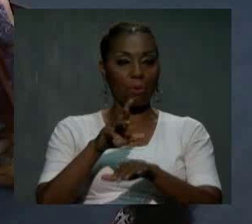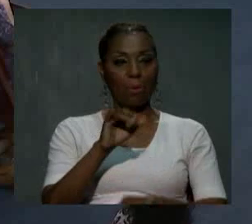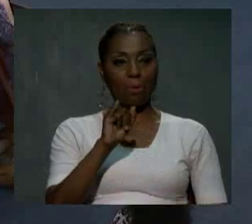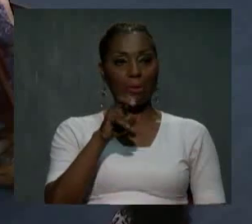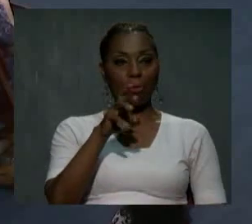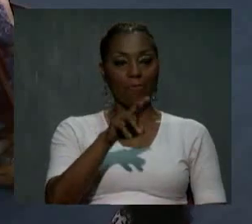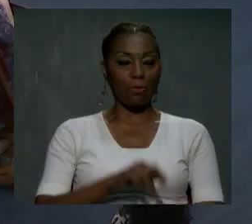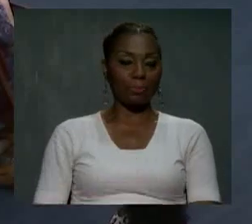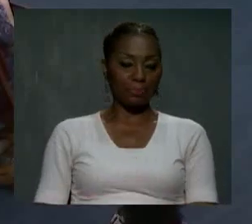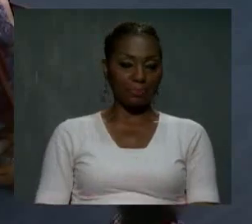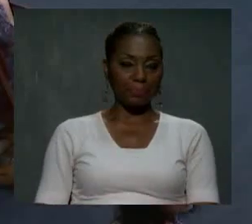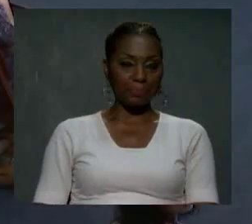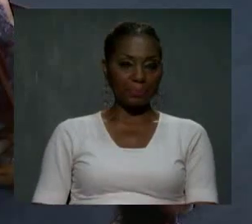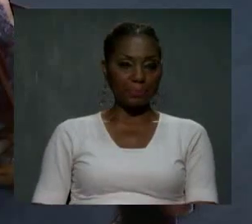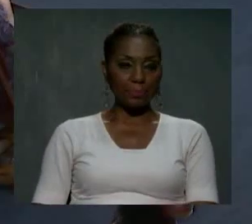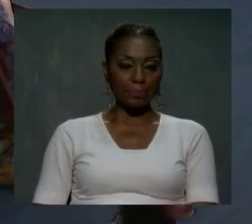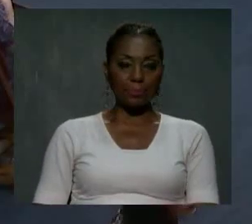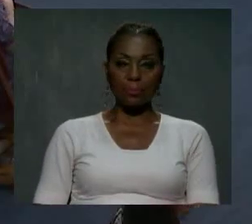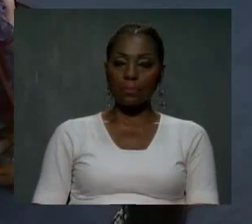Thank you.